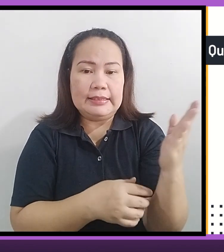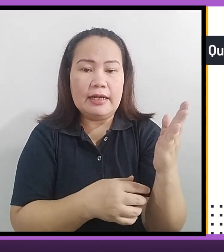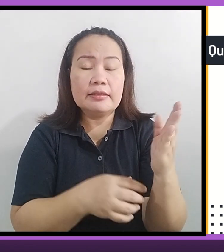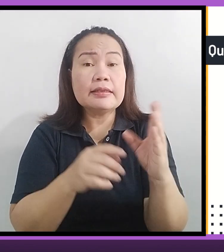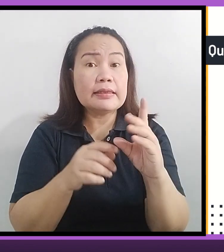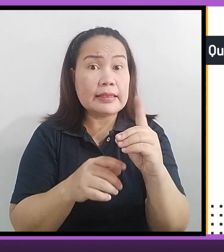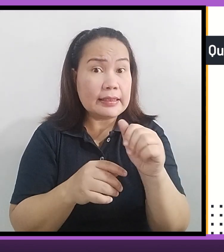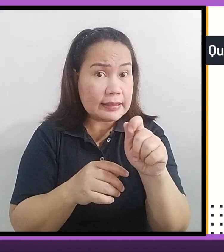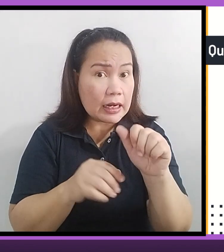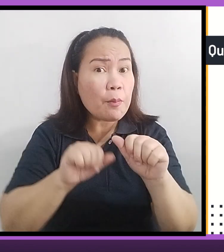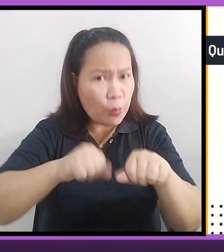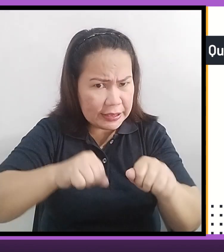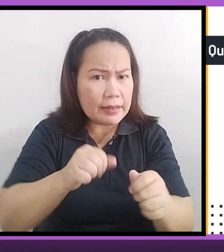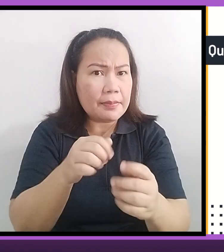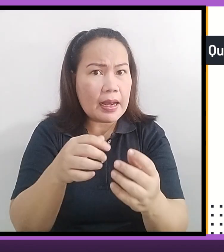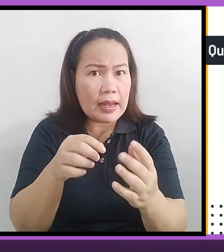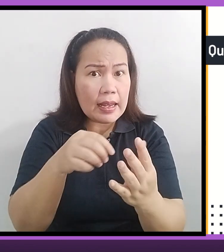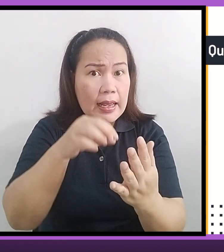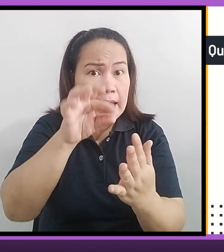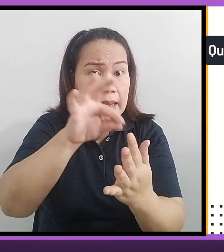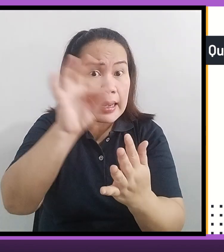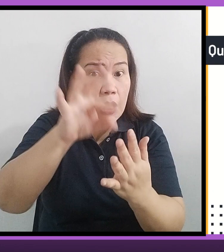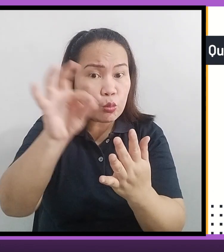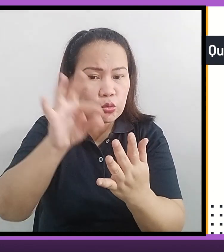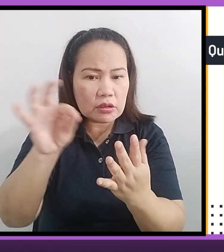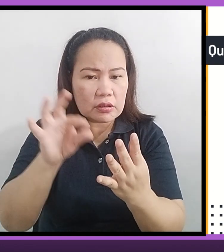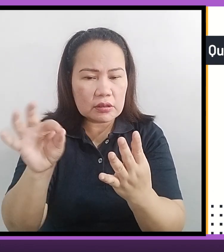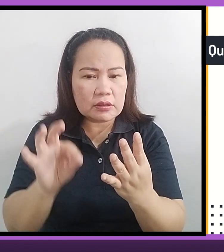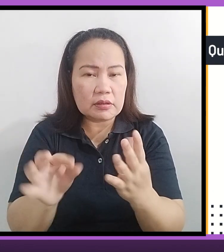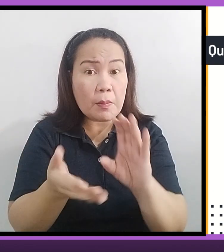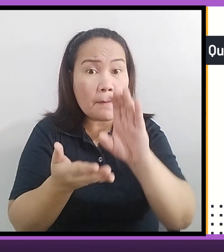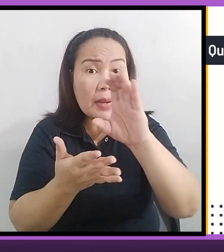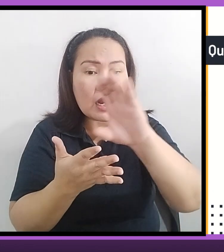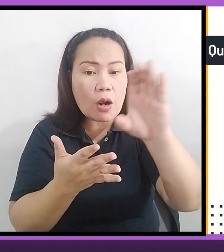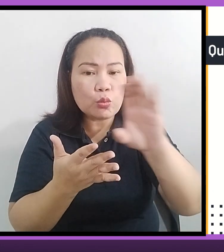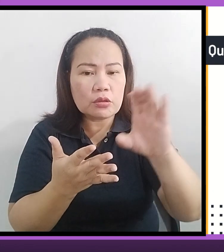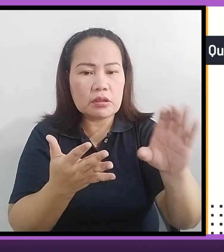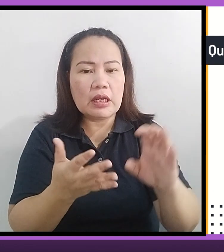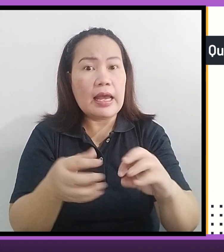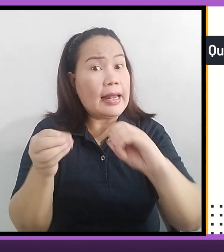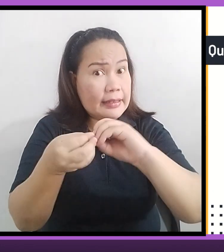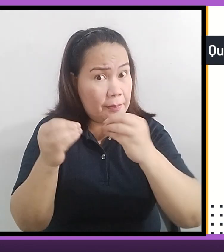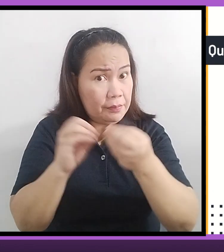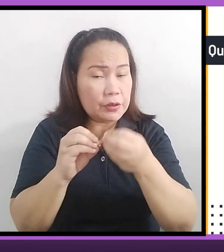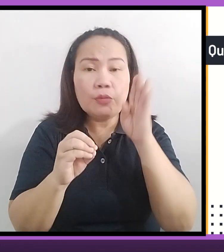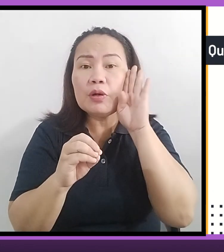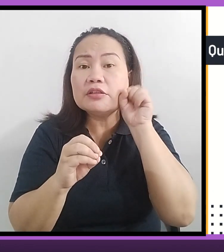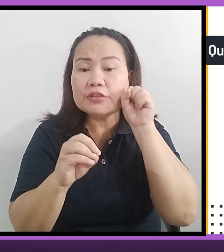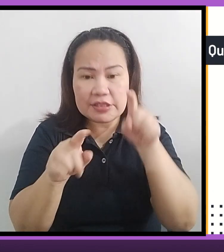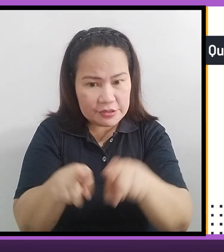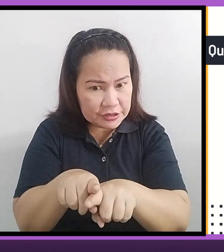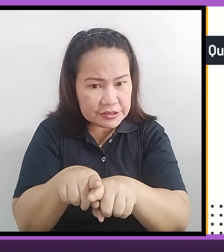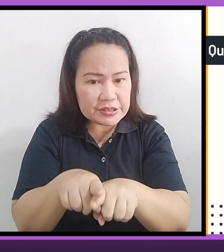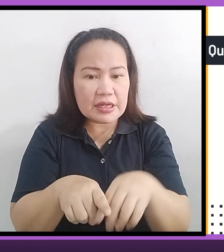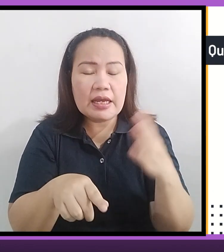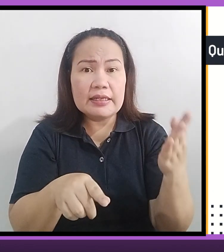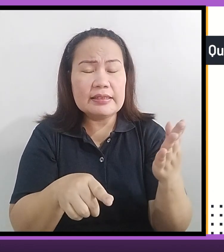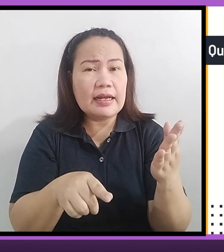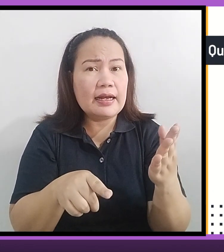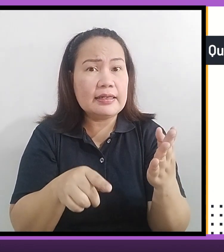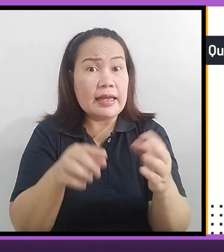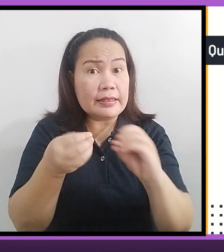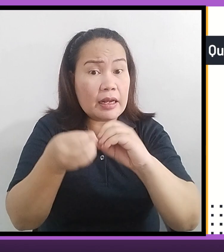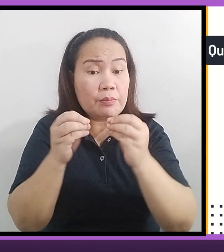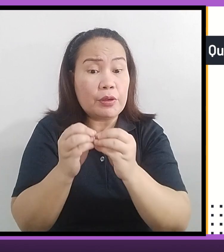for example, the number of days, number of siblings, the usual number of text messages sent in a day, and